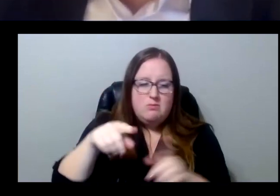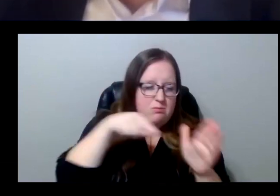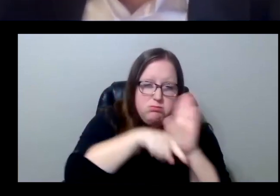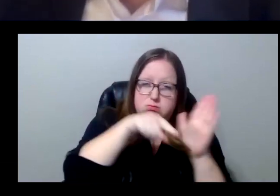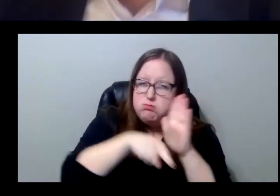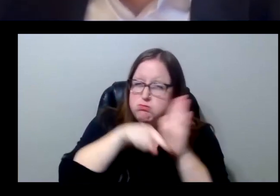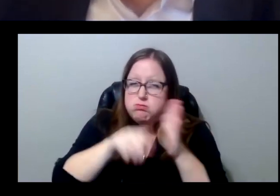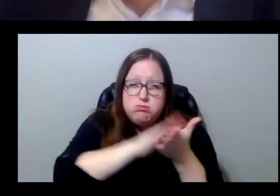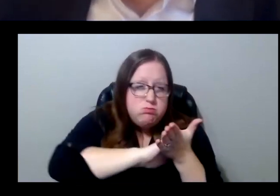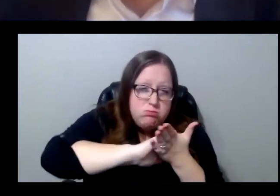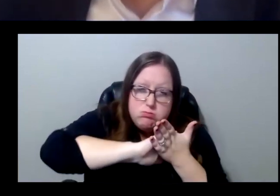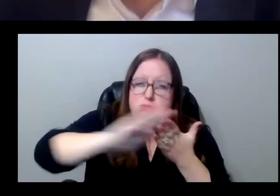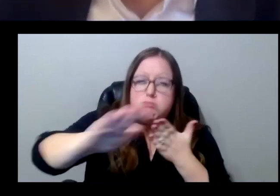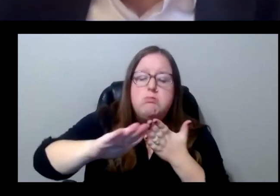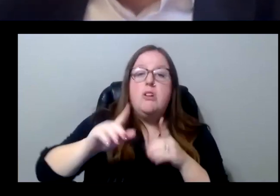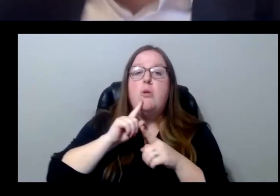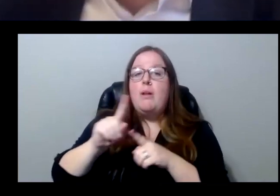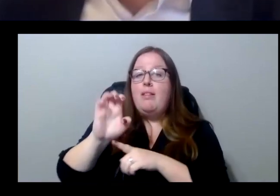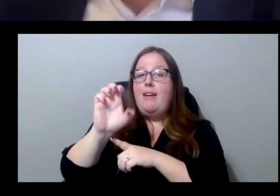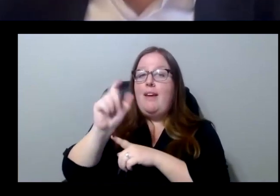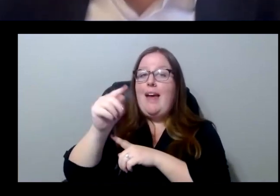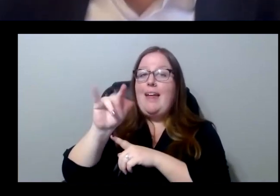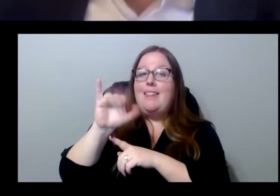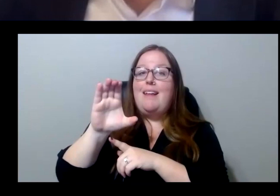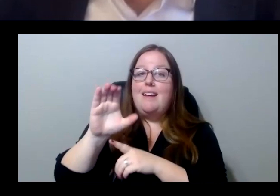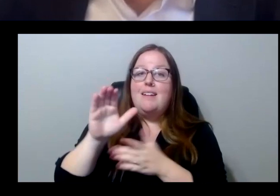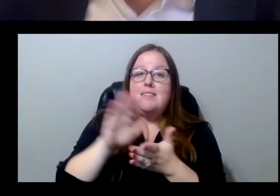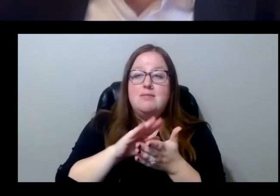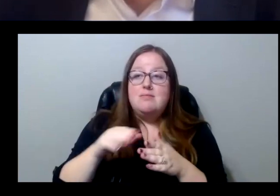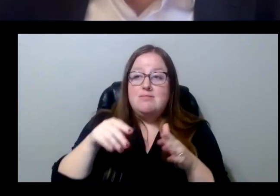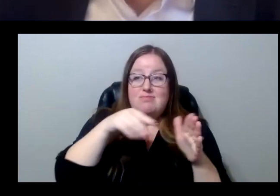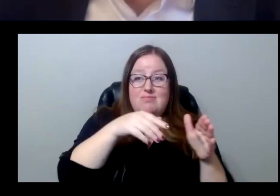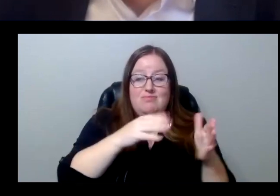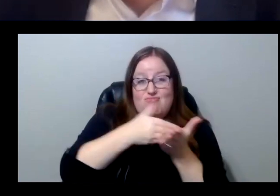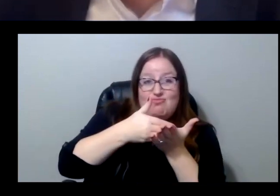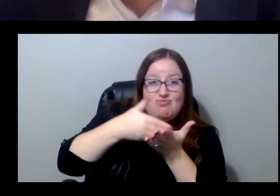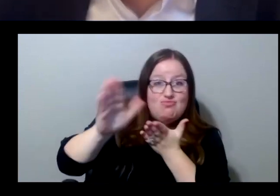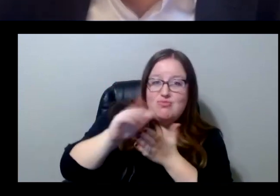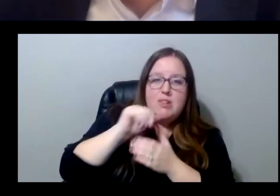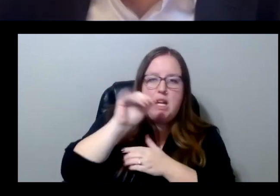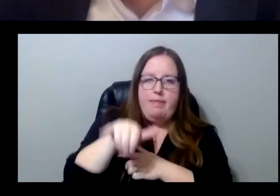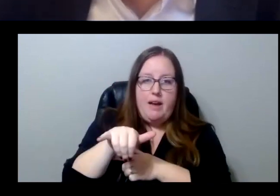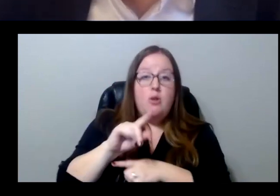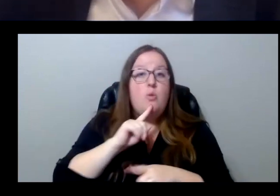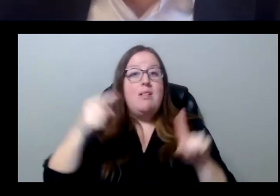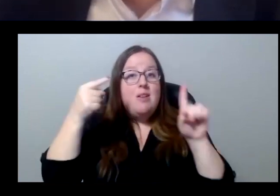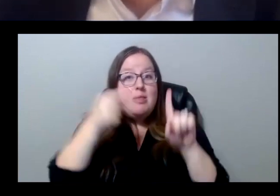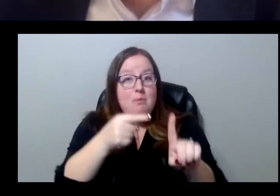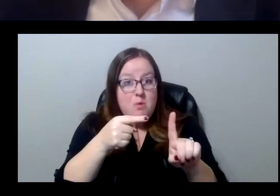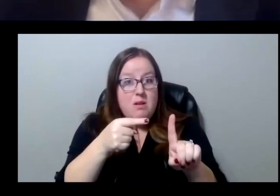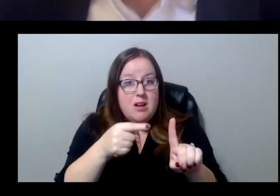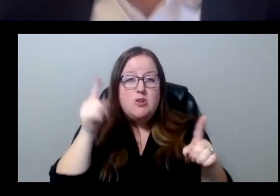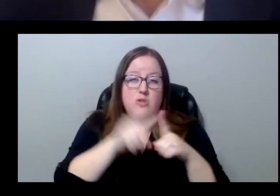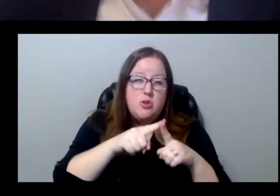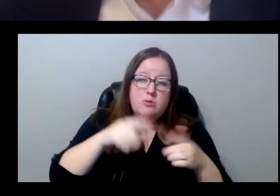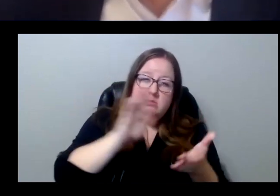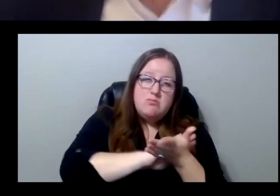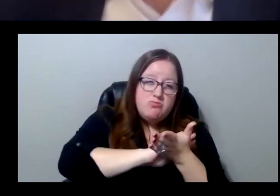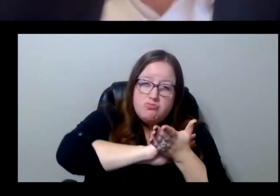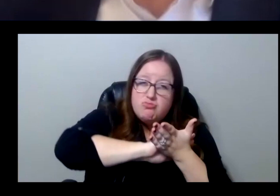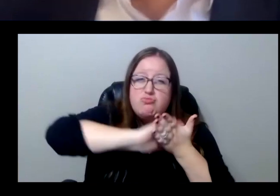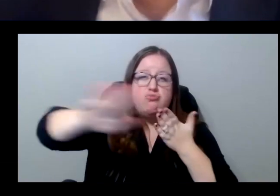July 6th or so, Mladic, the general of the Bosnian army, he comes into Potocari, which is the city that the